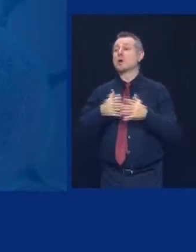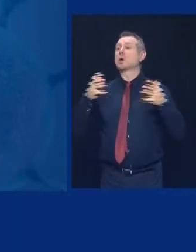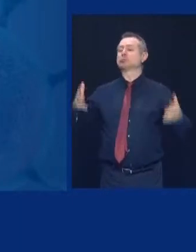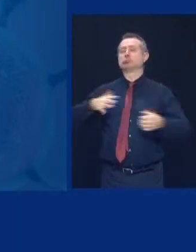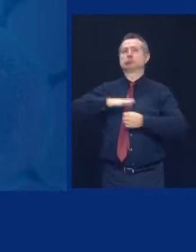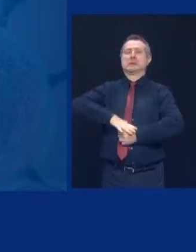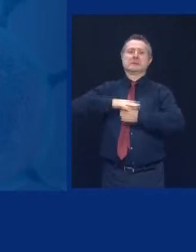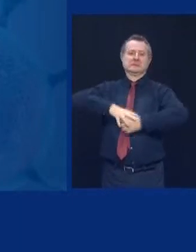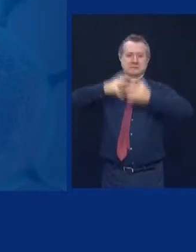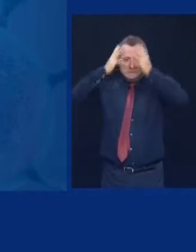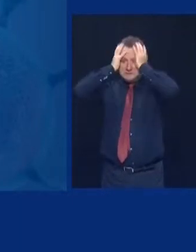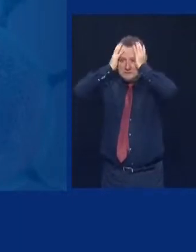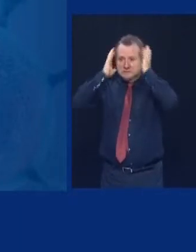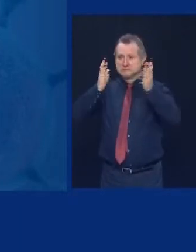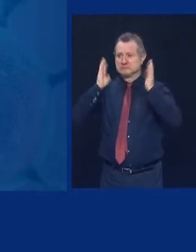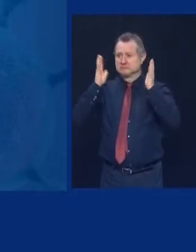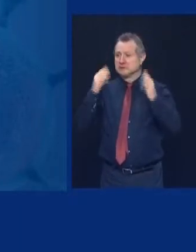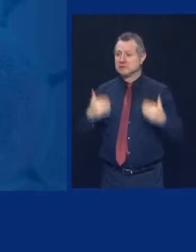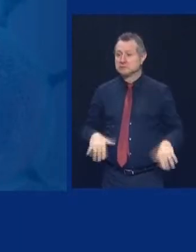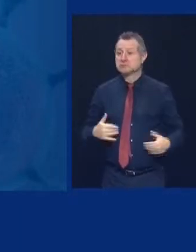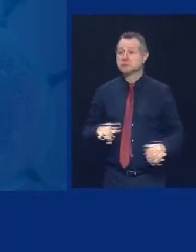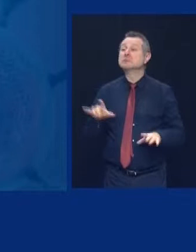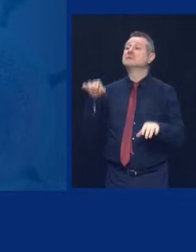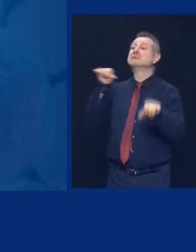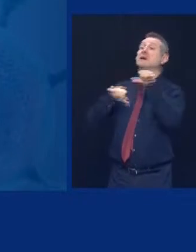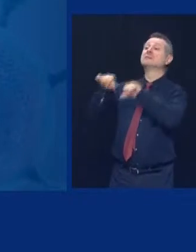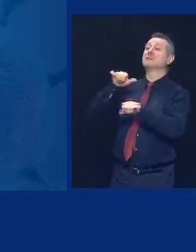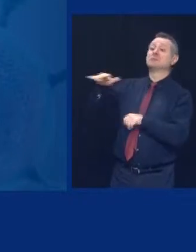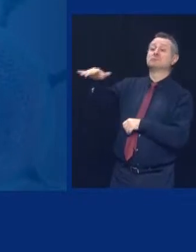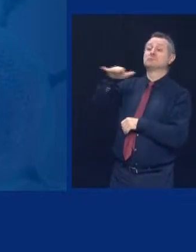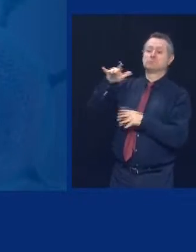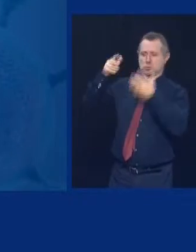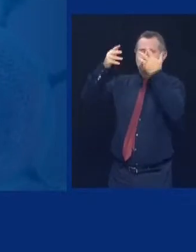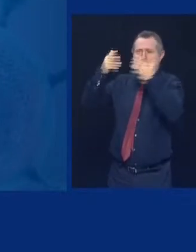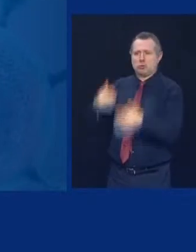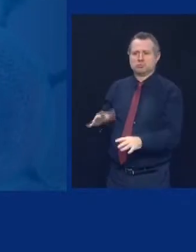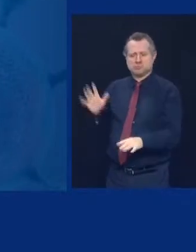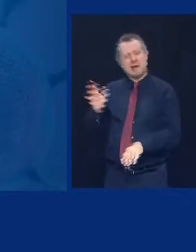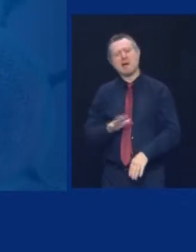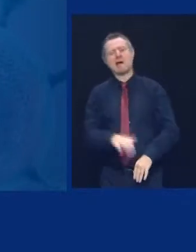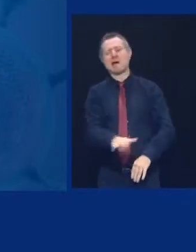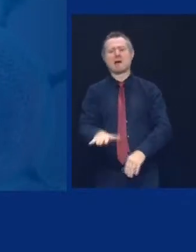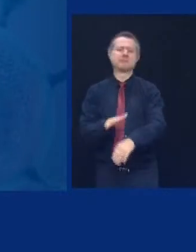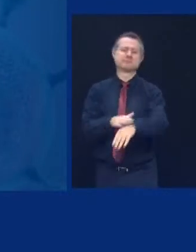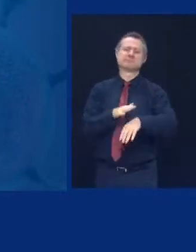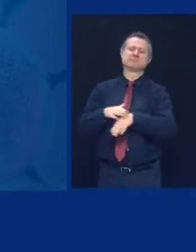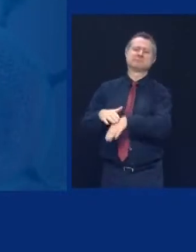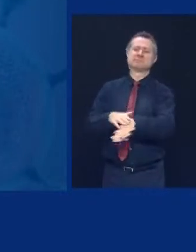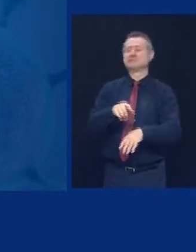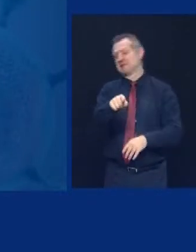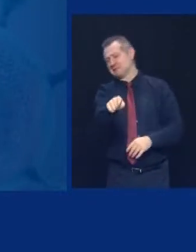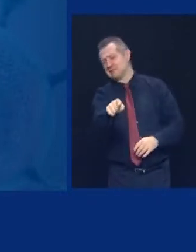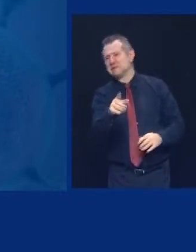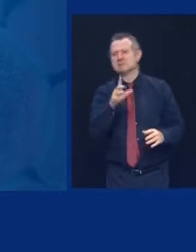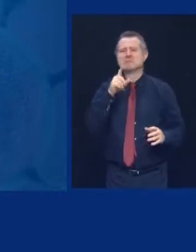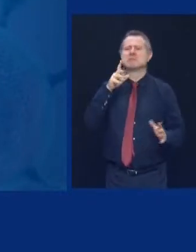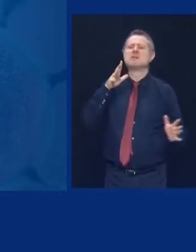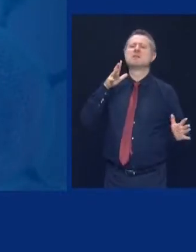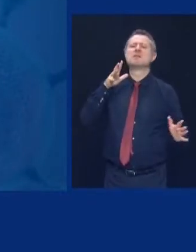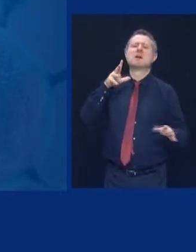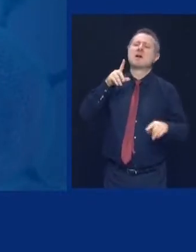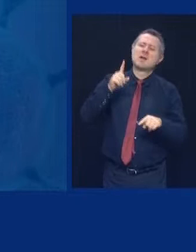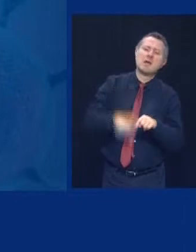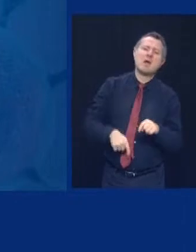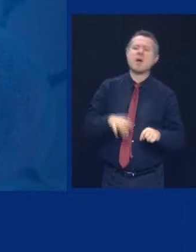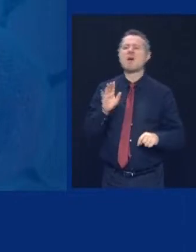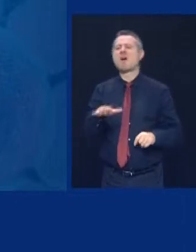the scientific community advised all along, by the way. Nobody can sit there today and say, oh, wow, fall